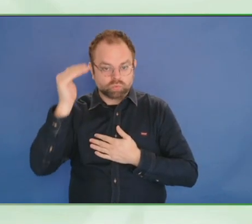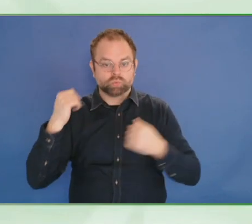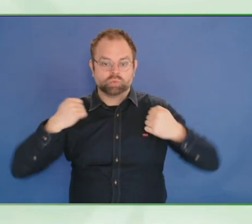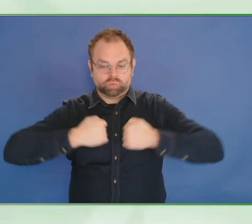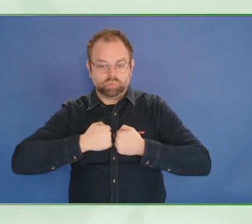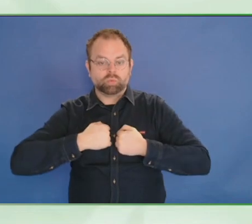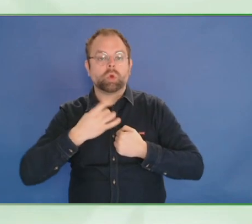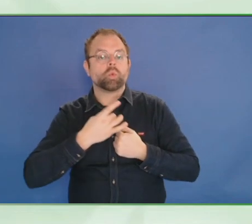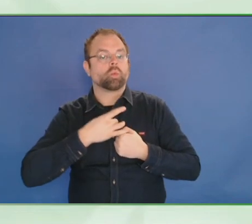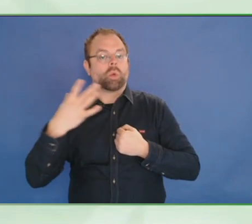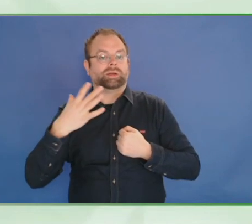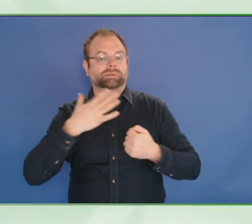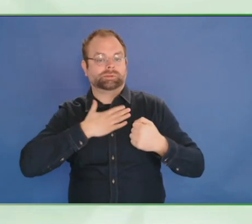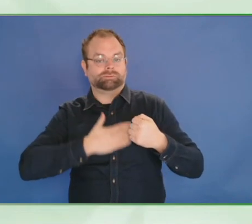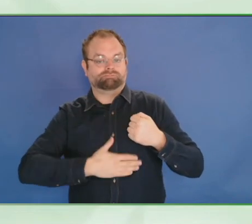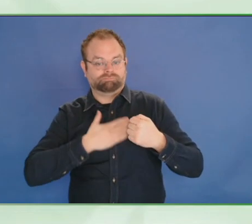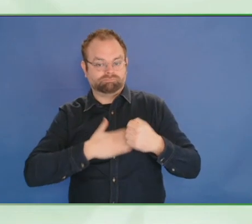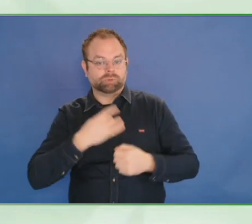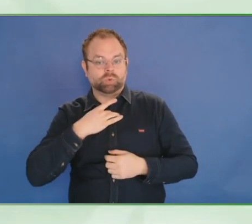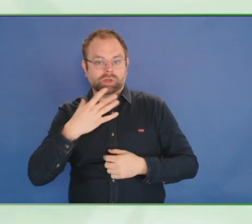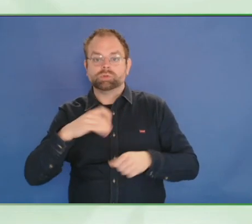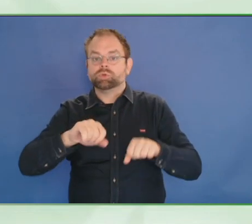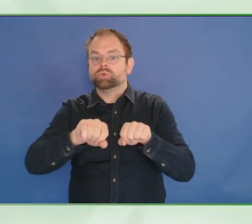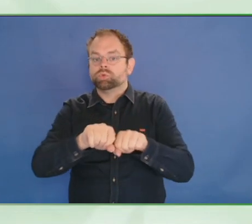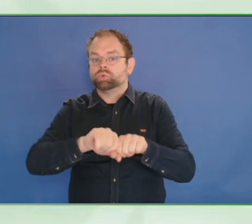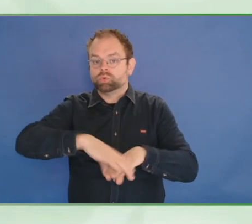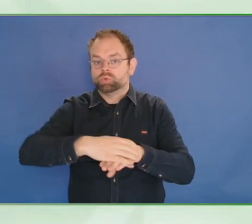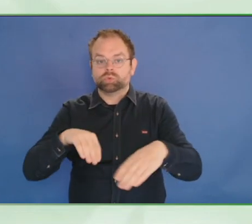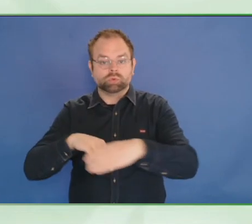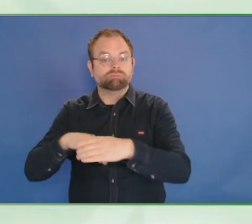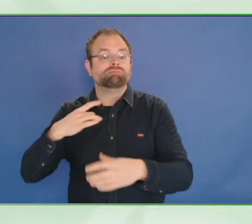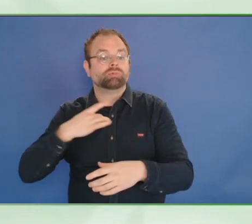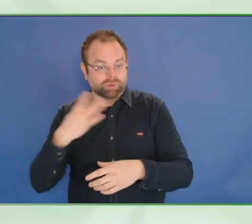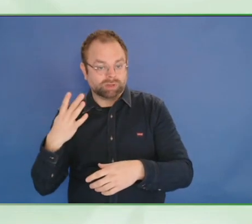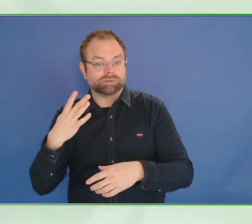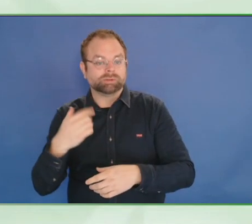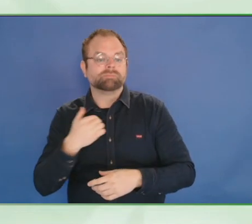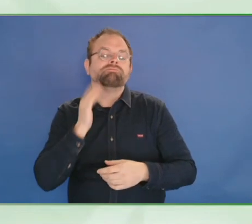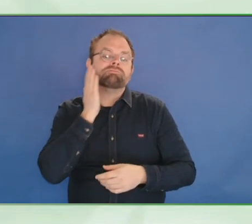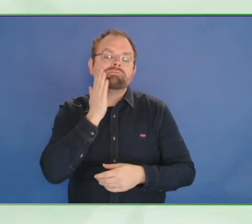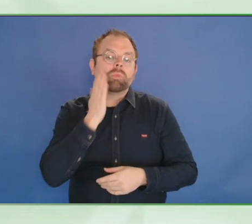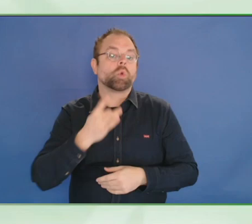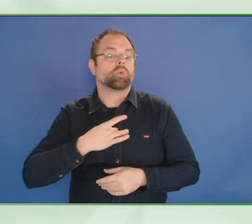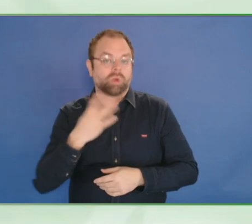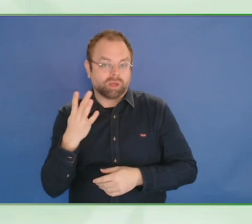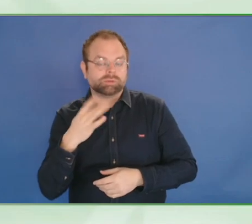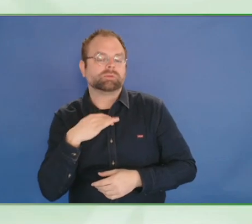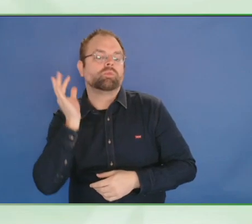40s. I have tall brown hair with green eyes, and thank you.